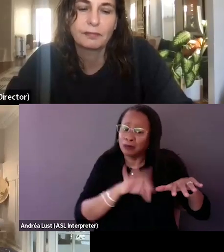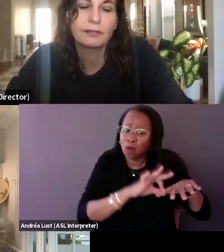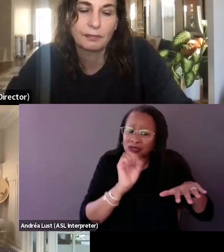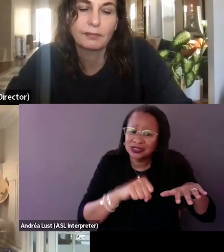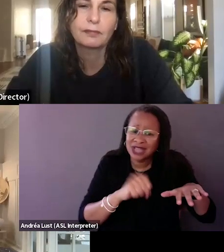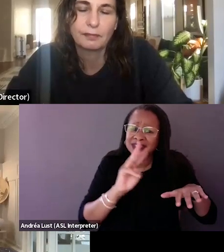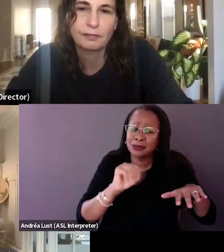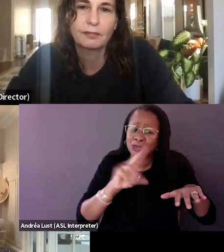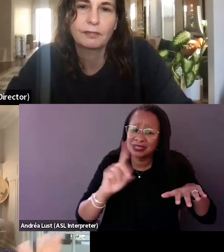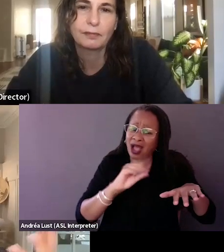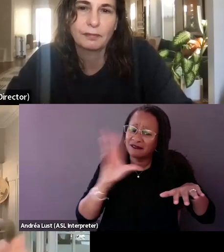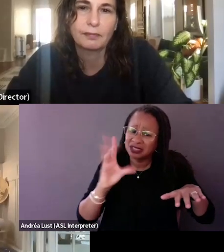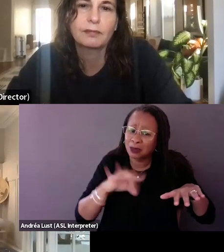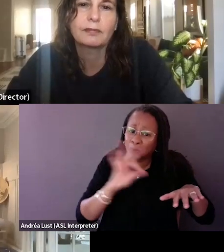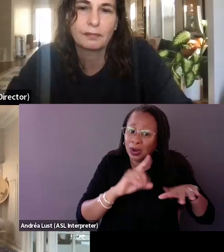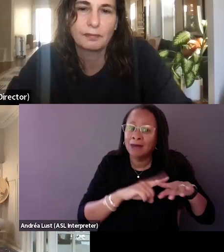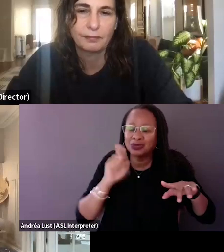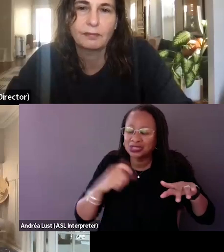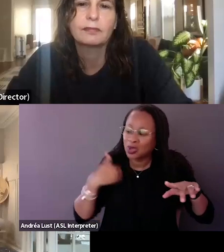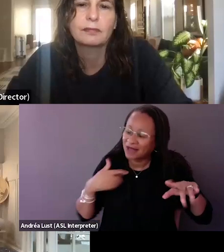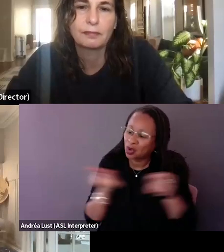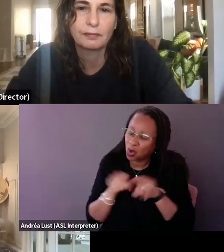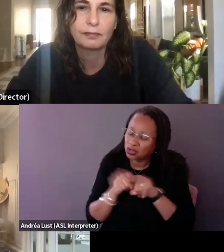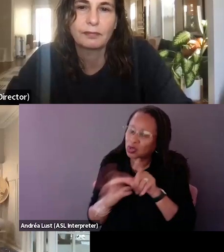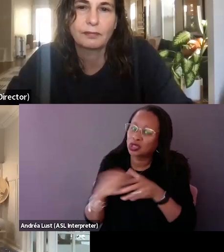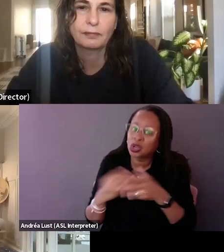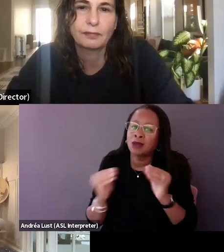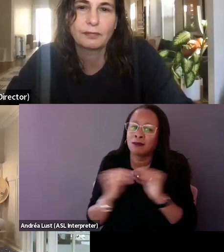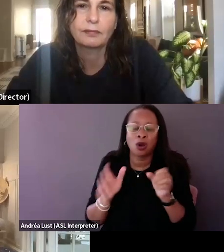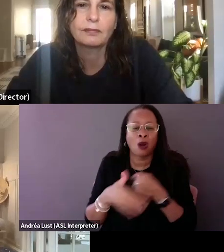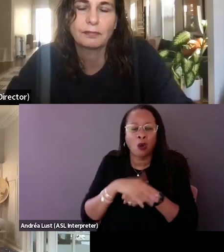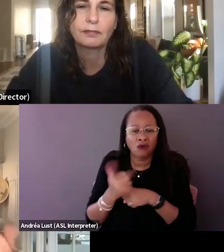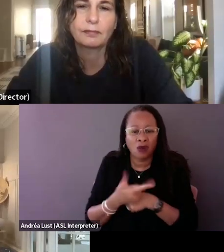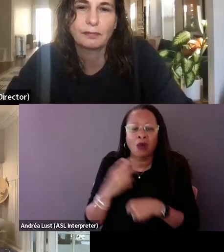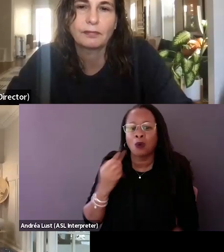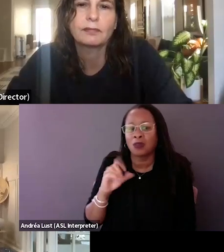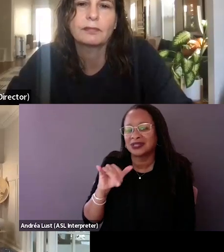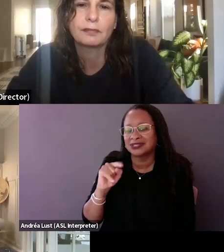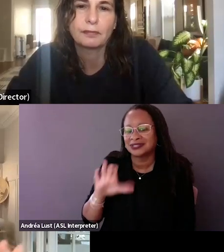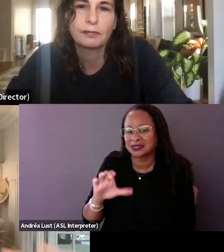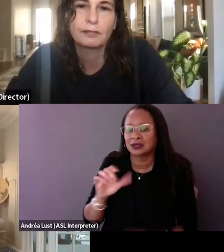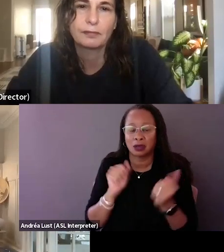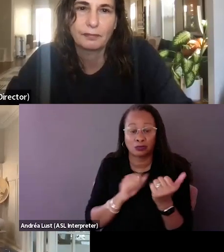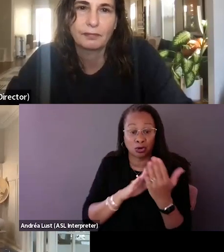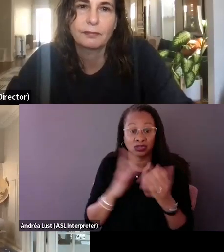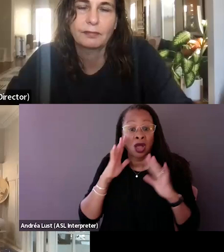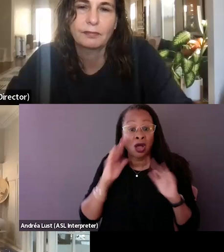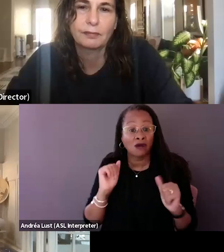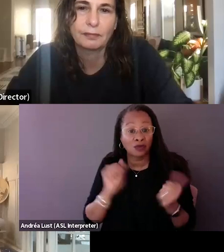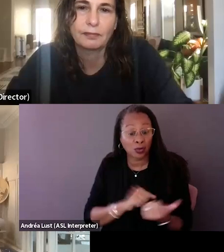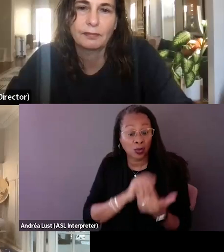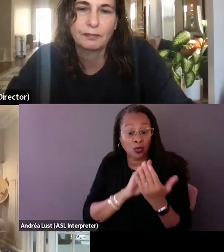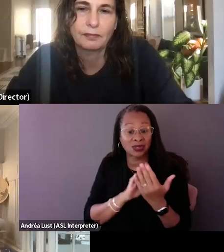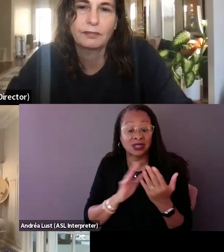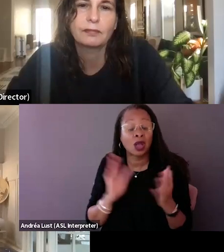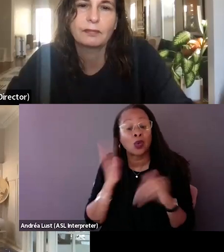important, obviously, but we need to have a more of an integrated, holistic approach. So hopefully we raise awareness with the public, and